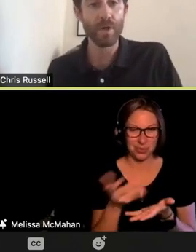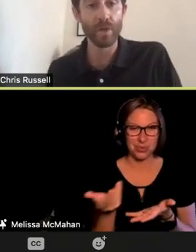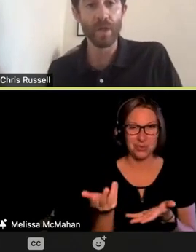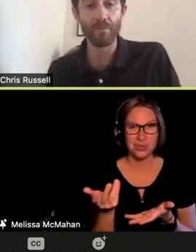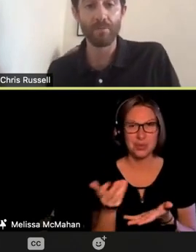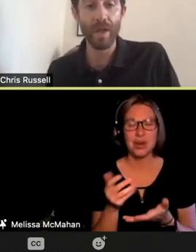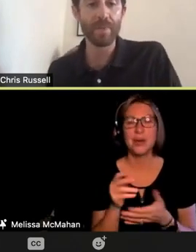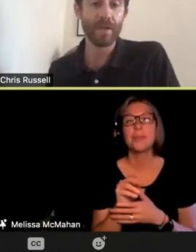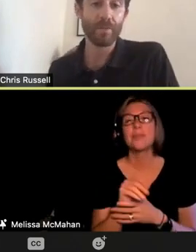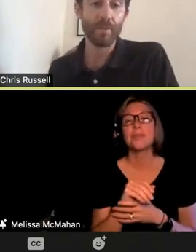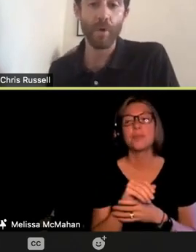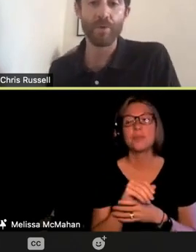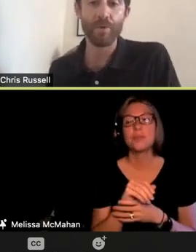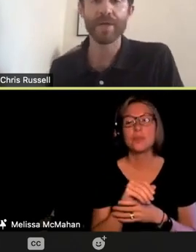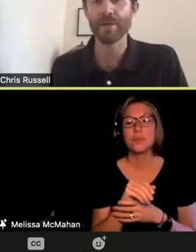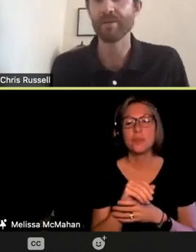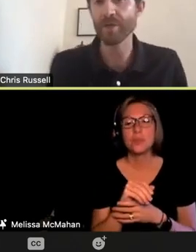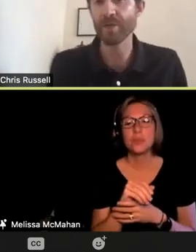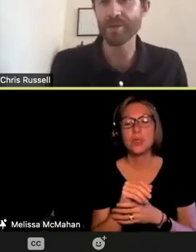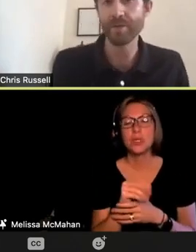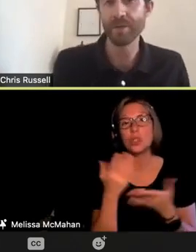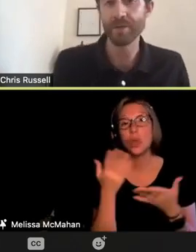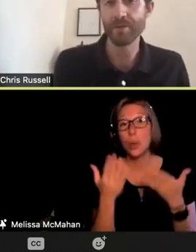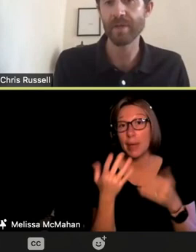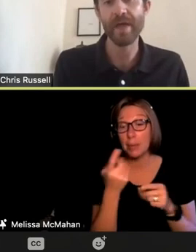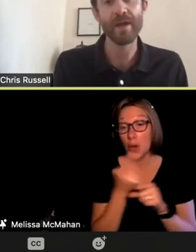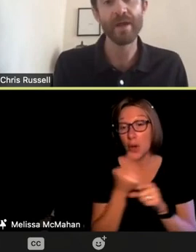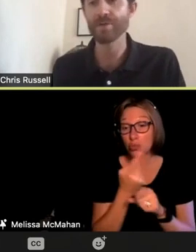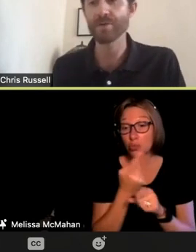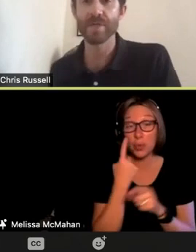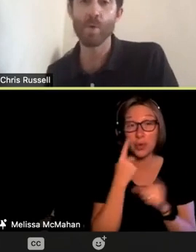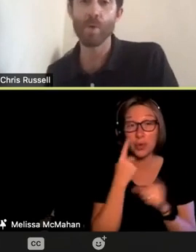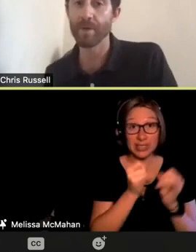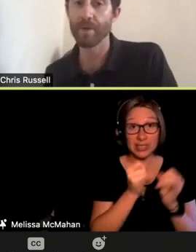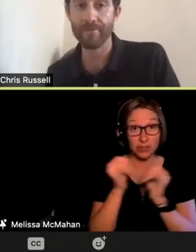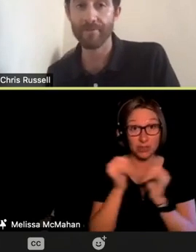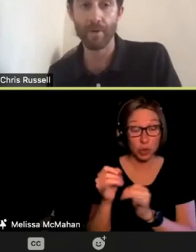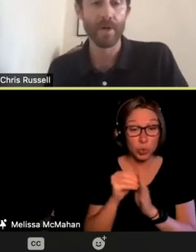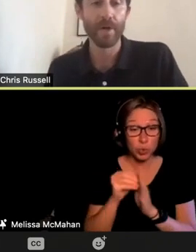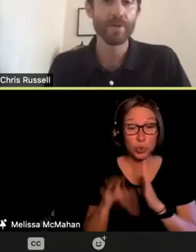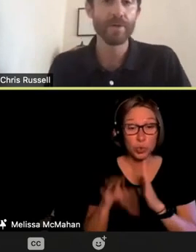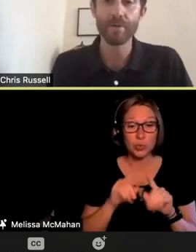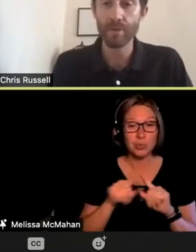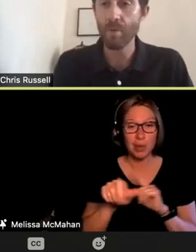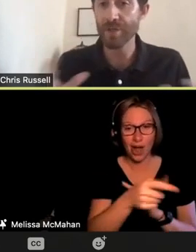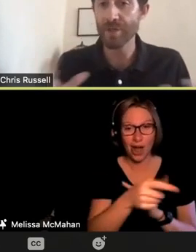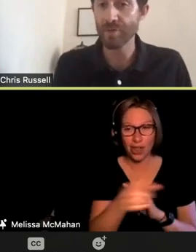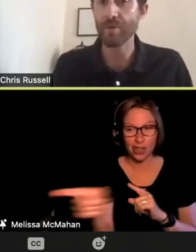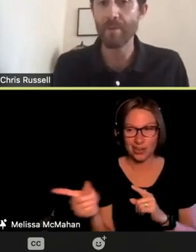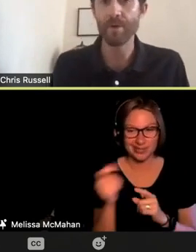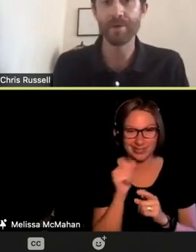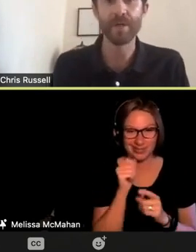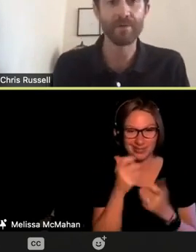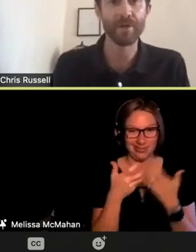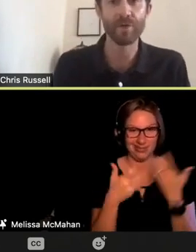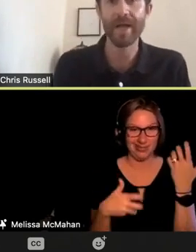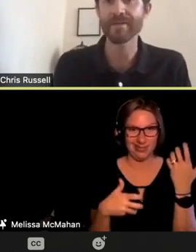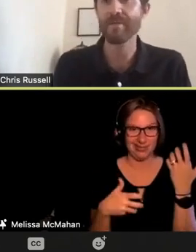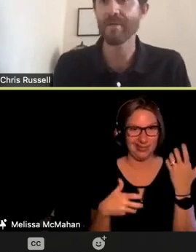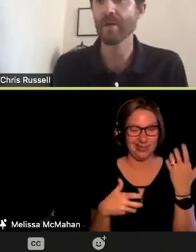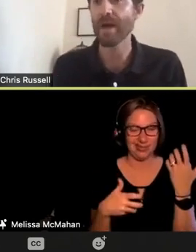So certainly may be appropriate to individual students, but then other students it won't be right for. So you want to just remember